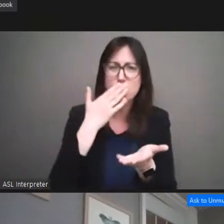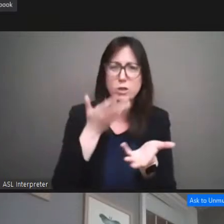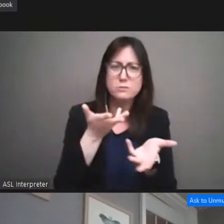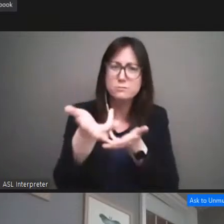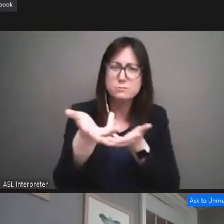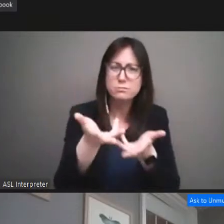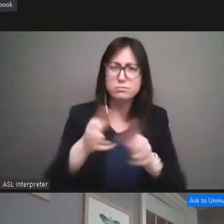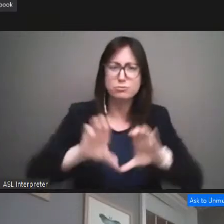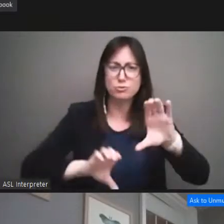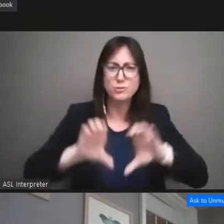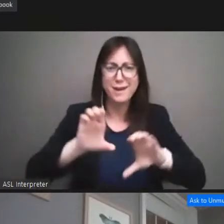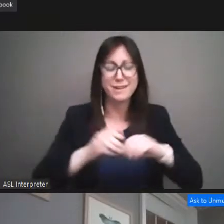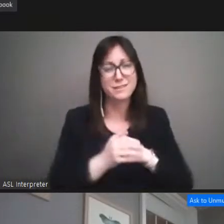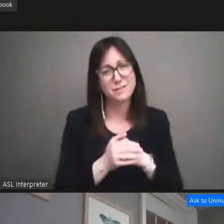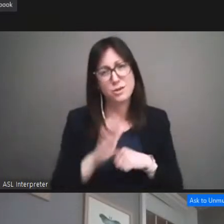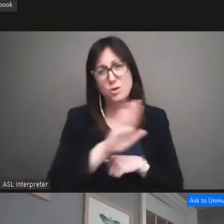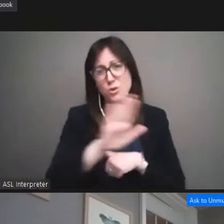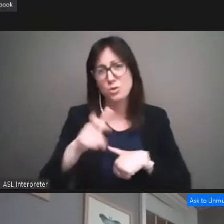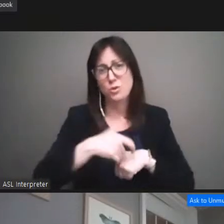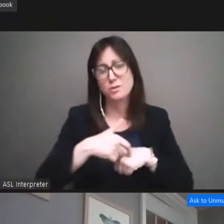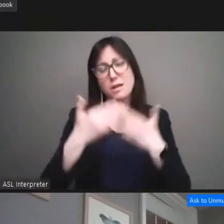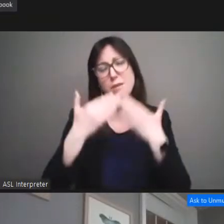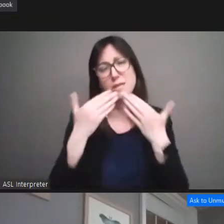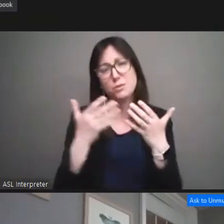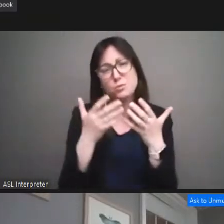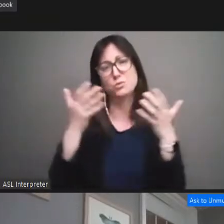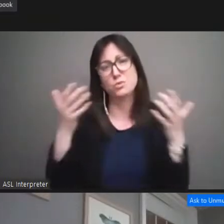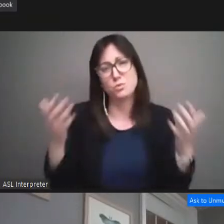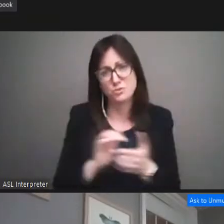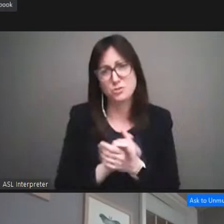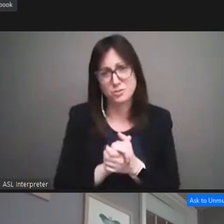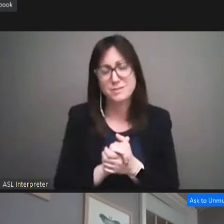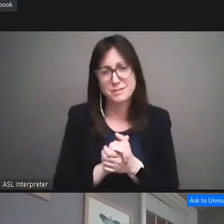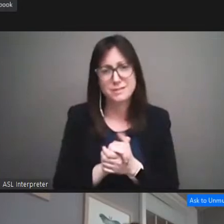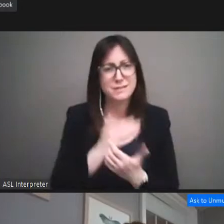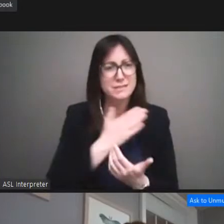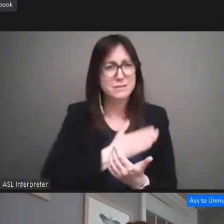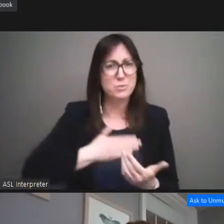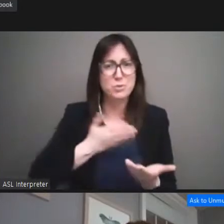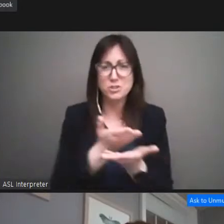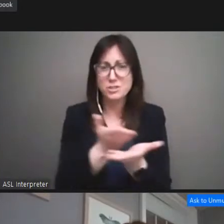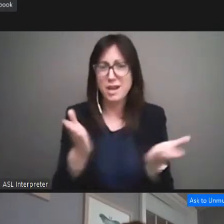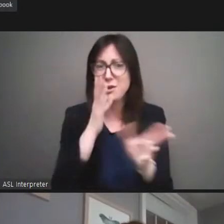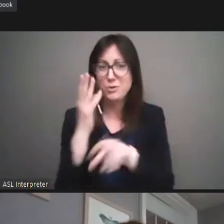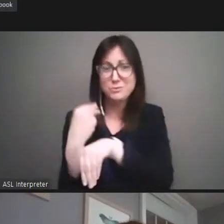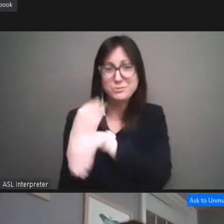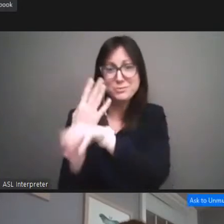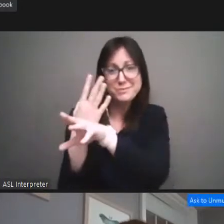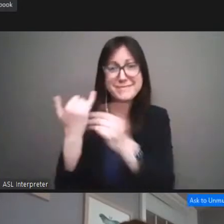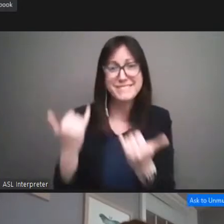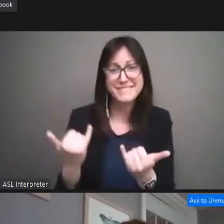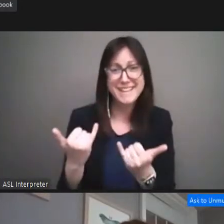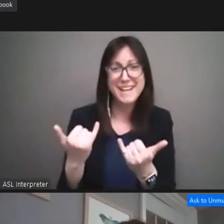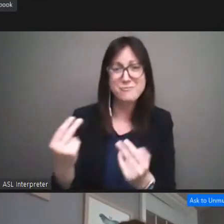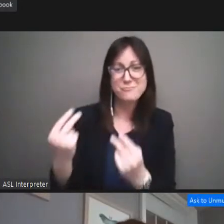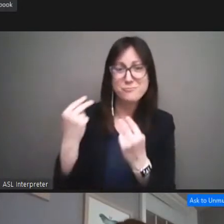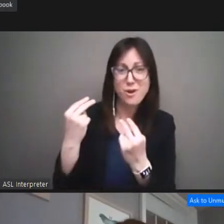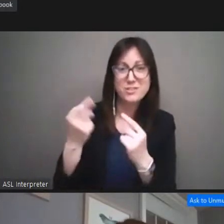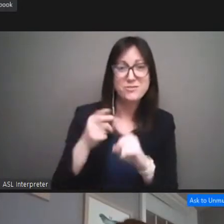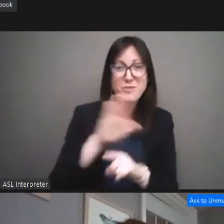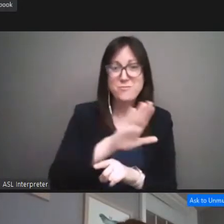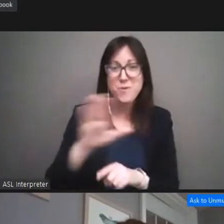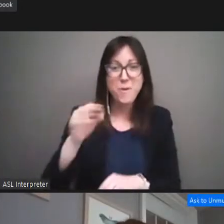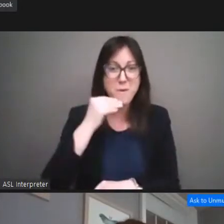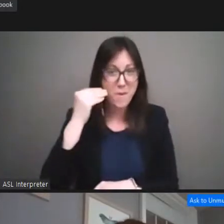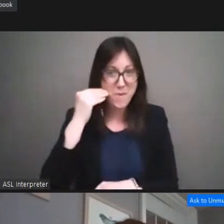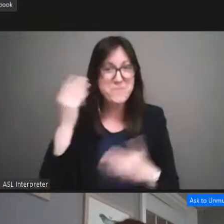appreciate your time tonight, and I appreciate everybody who's joined us here as well, tuning in from their homes as we